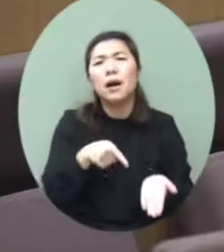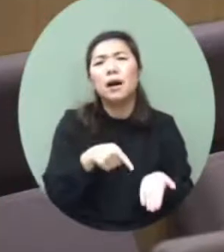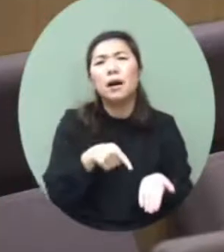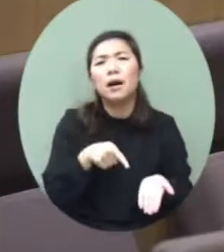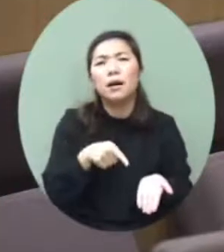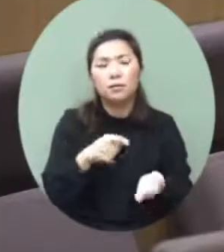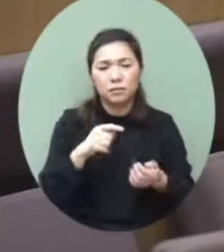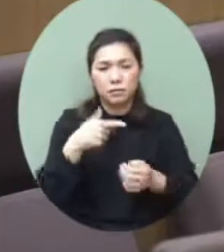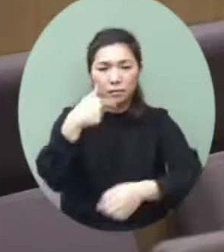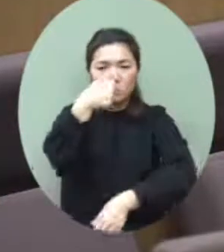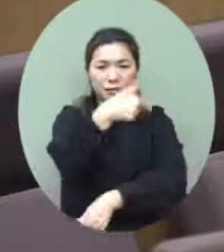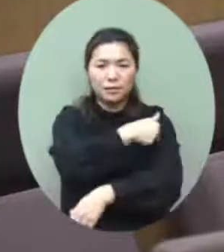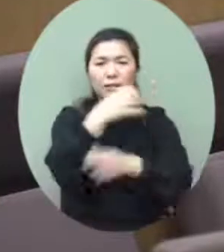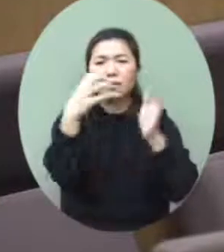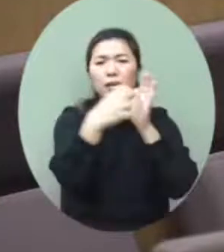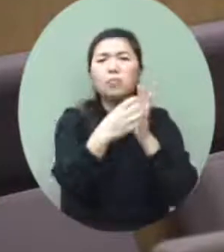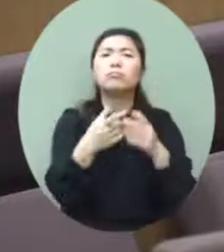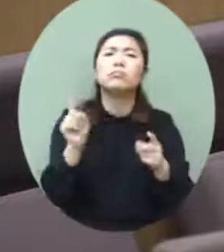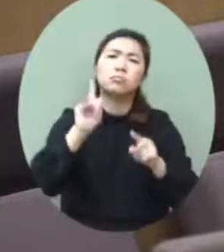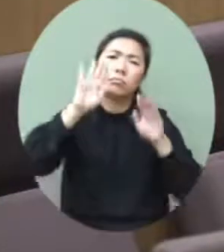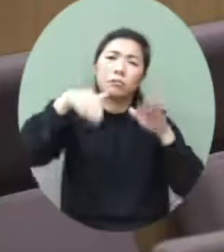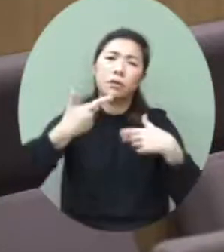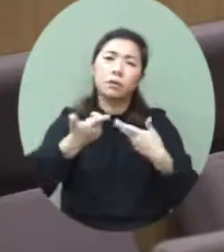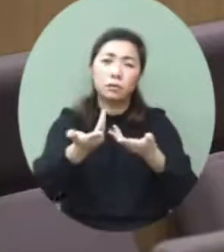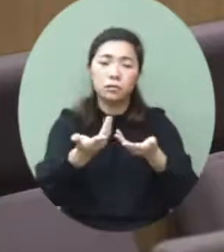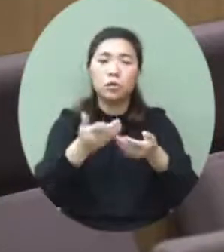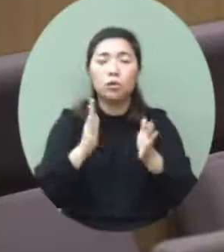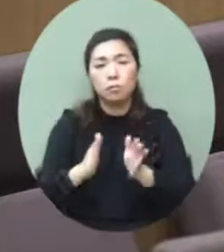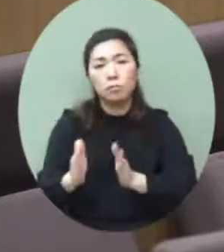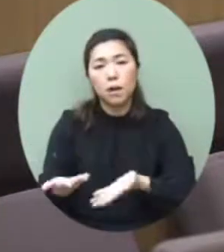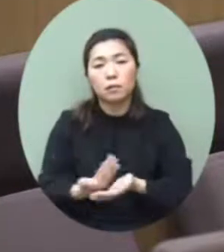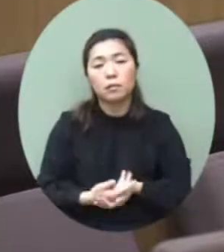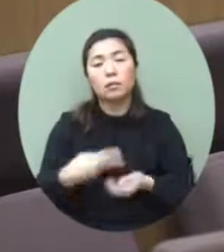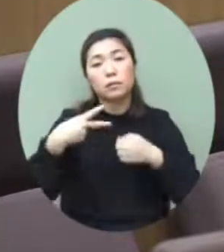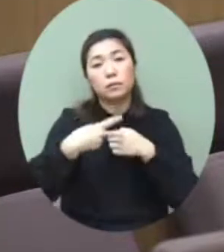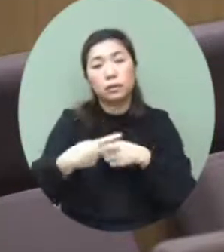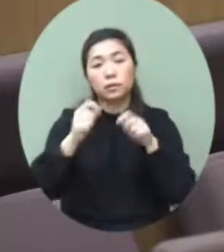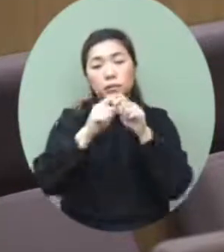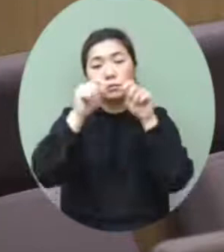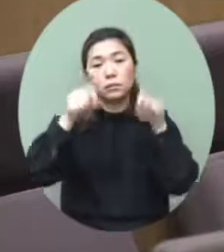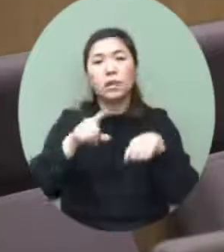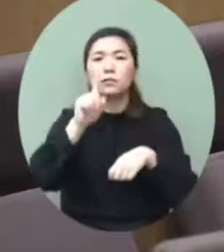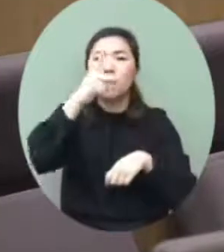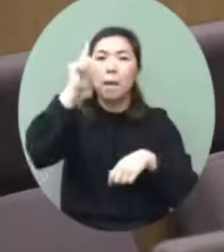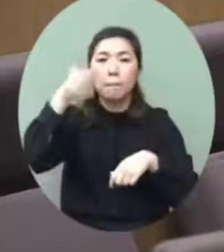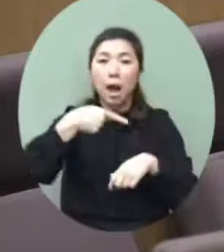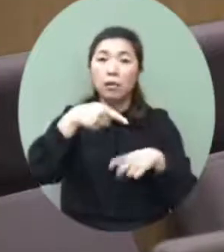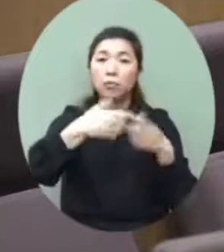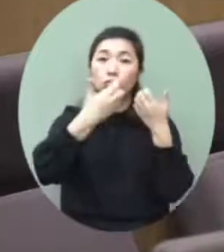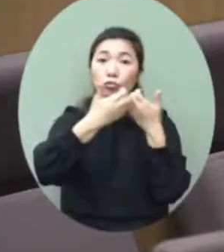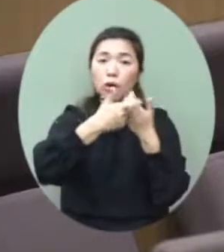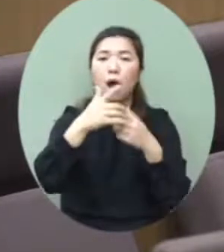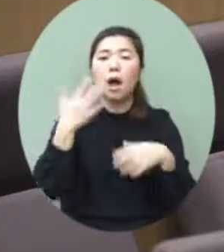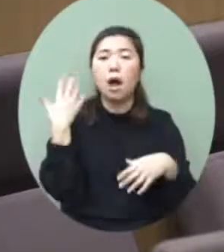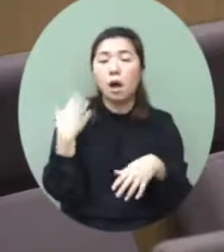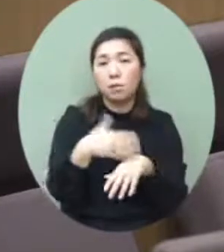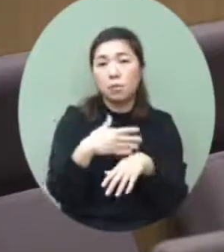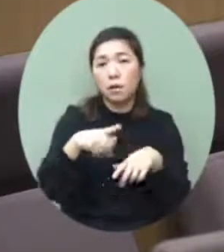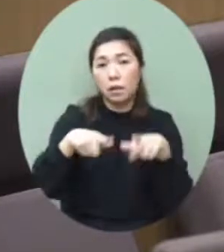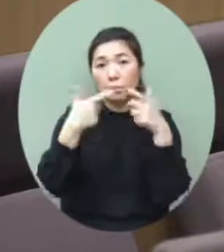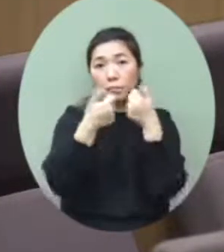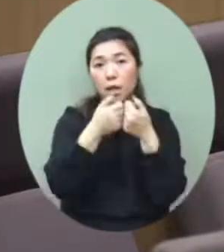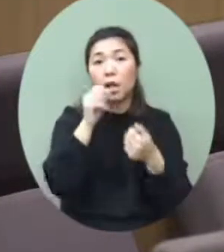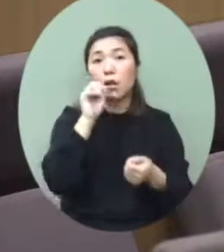are unvaccinated, they could not secure proof for vaccine pass. So how are you going to deal with